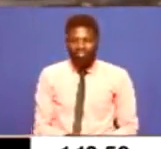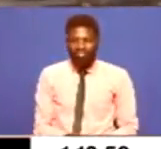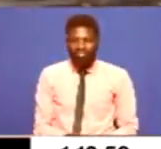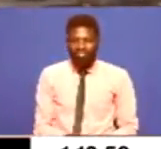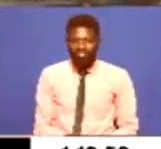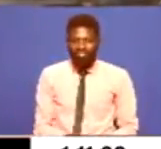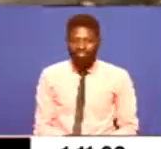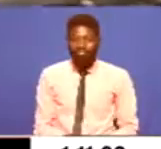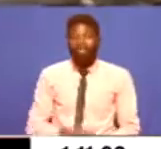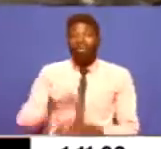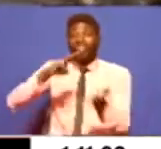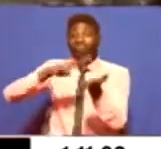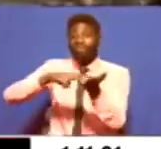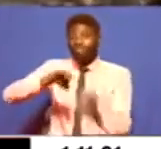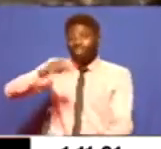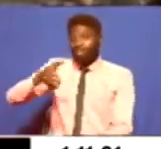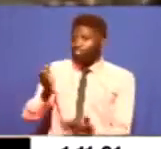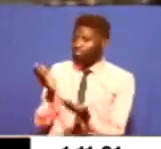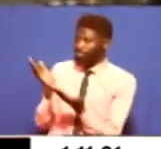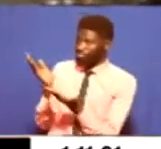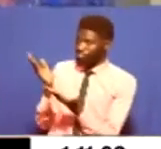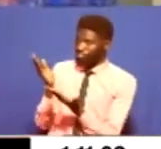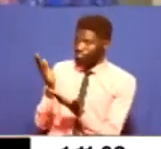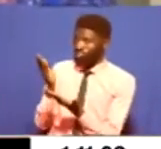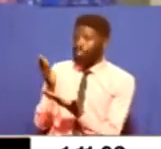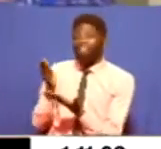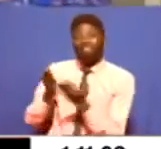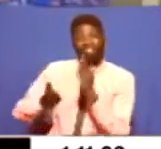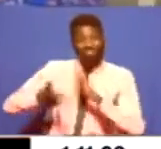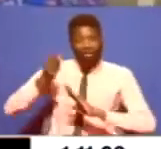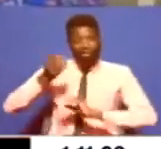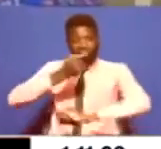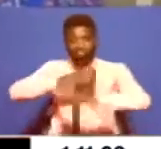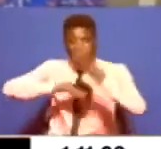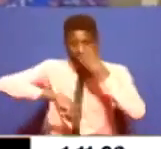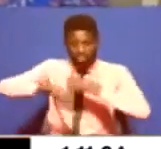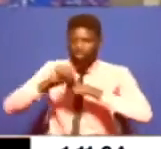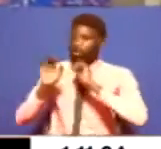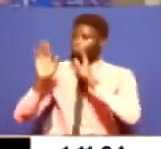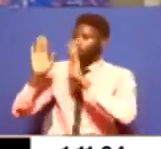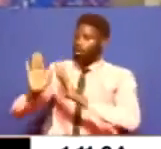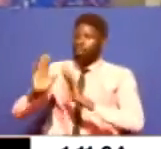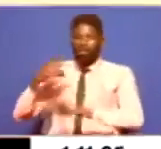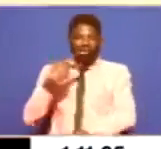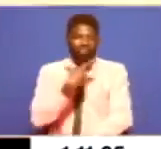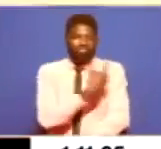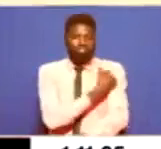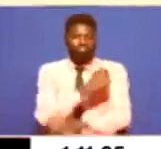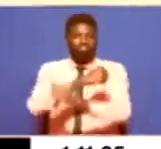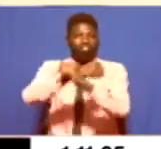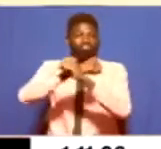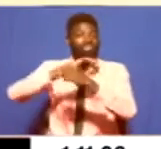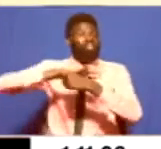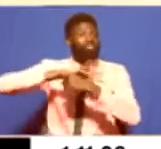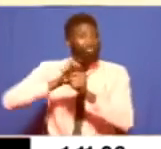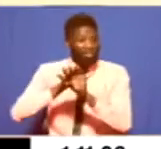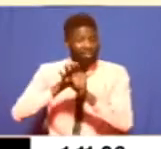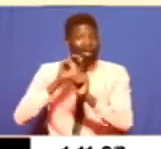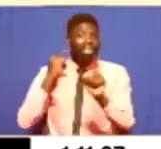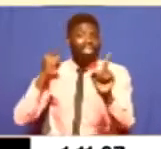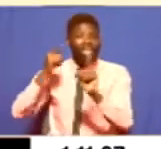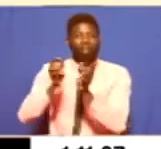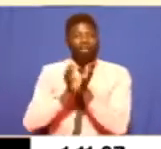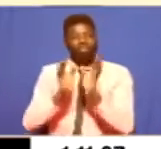Migori County has embarked on a rapid COVID-19 vaccination drive that is set to administer the jab and sensitize the public on